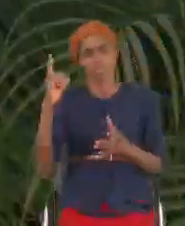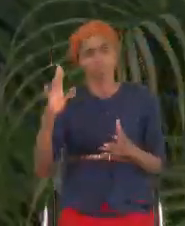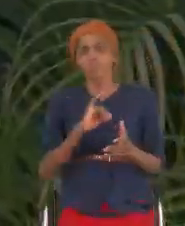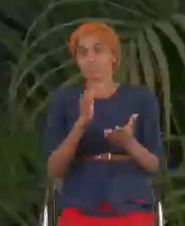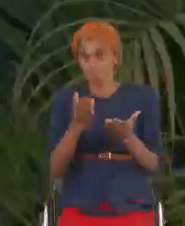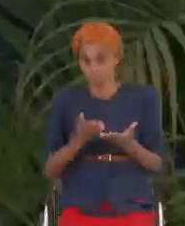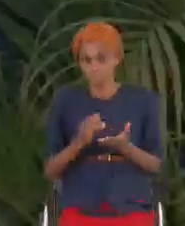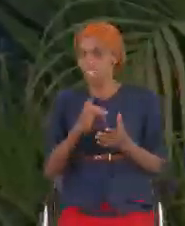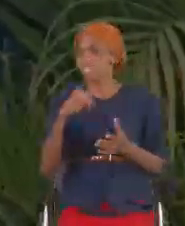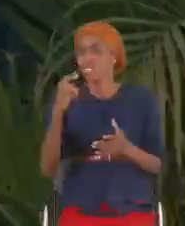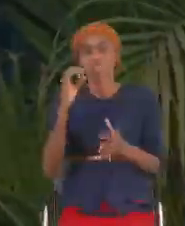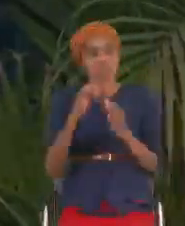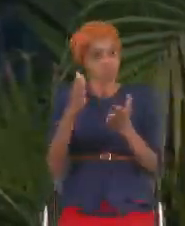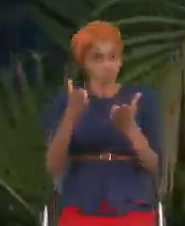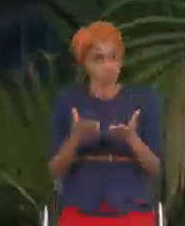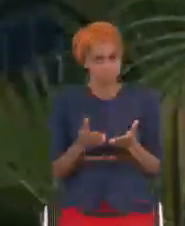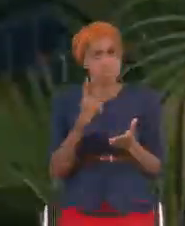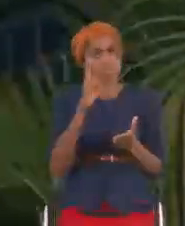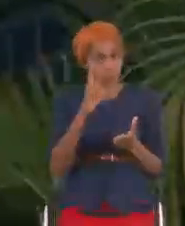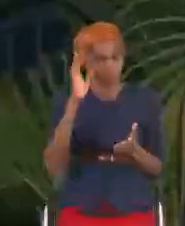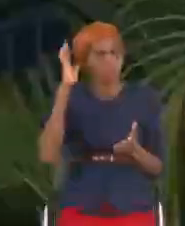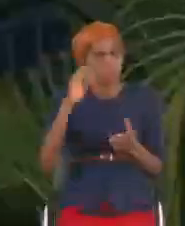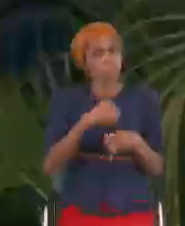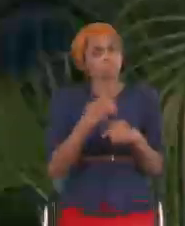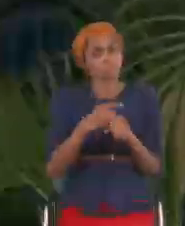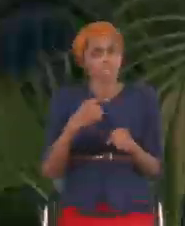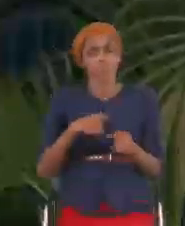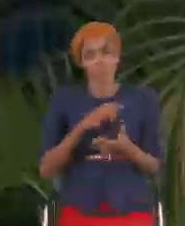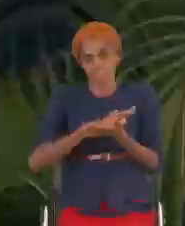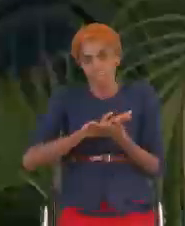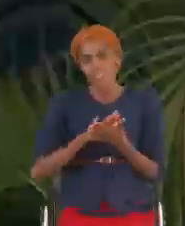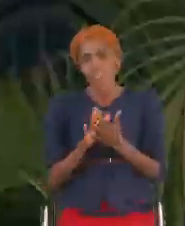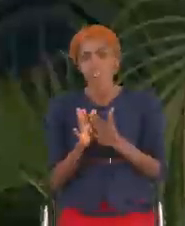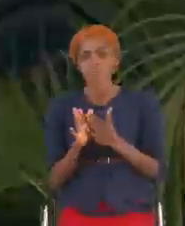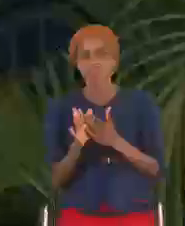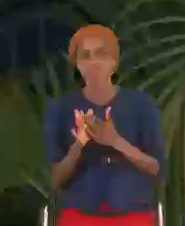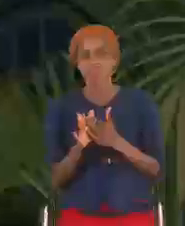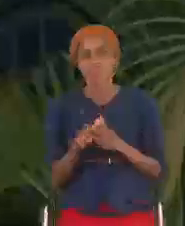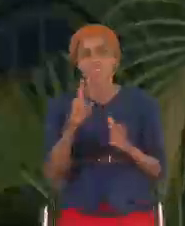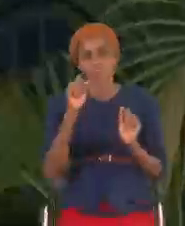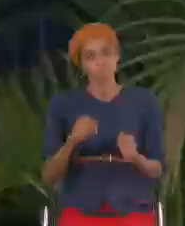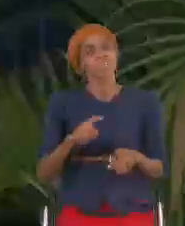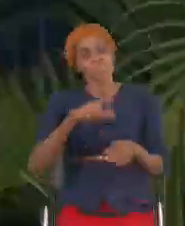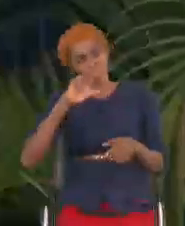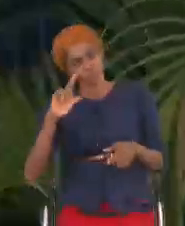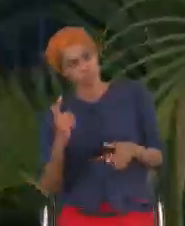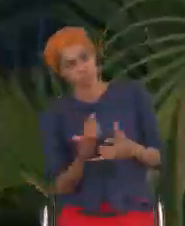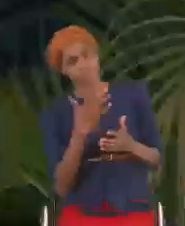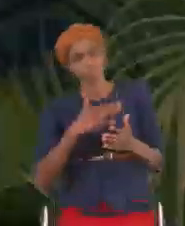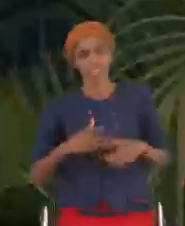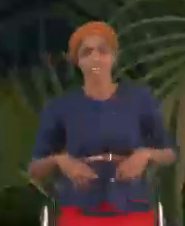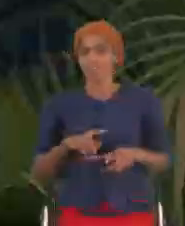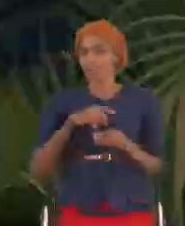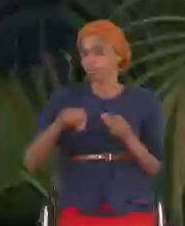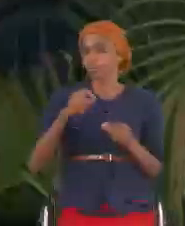if thou wilt, thou canst make me clean. You can turn my life around. You can change